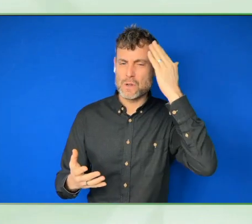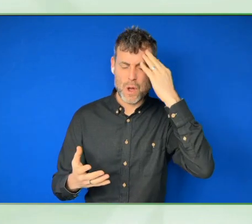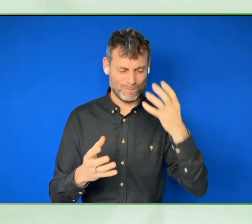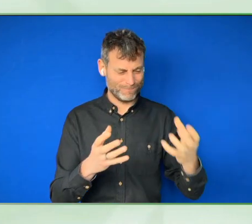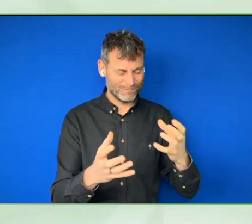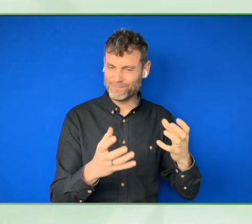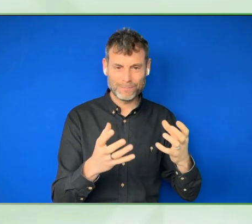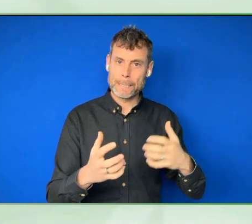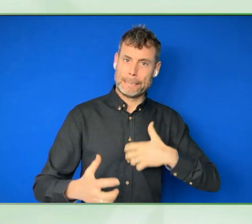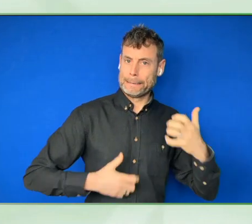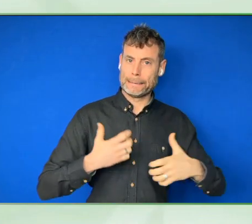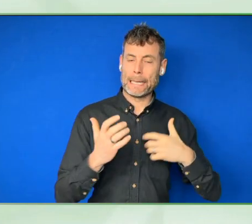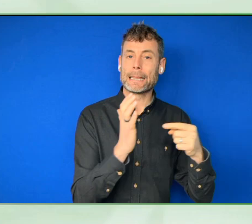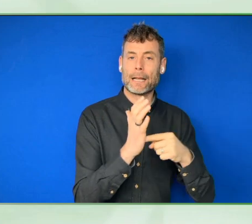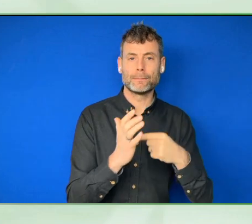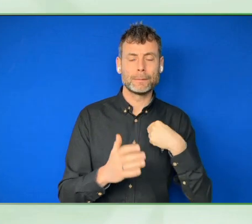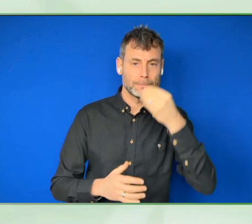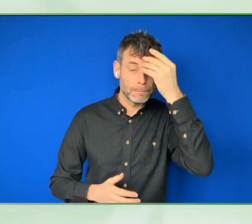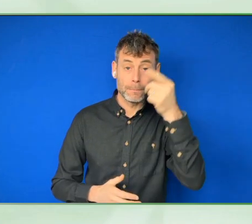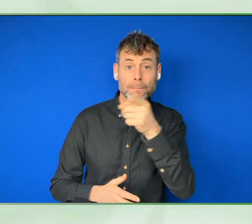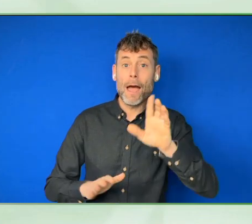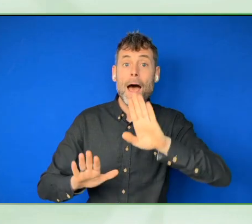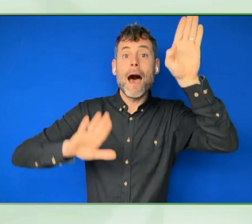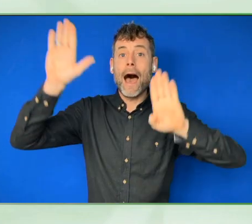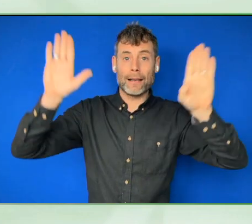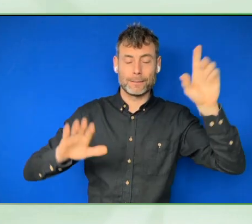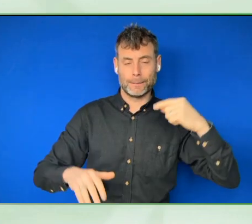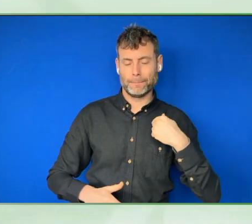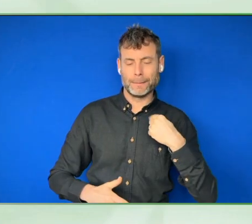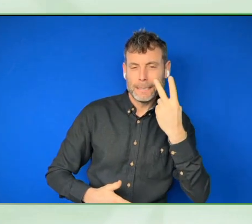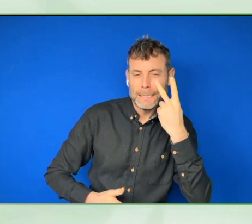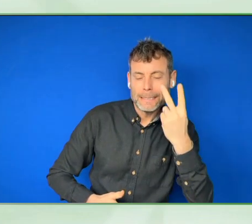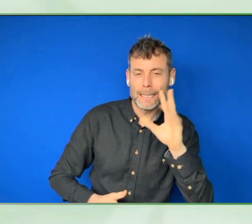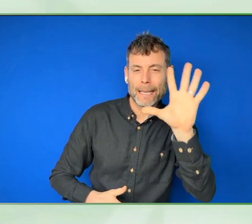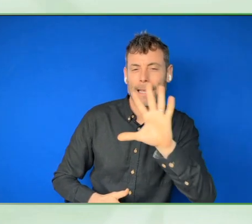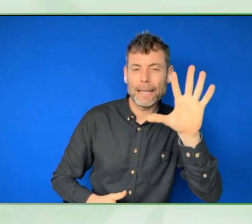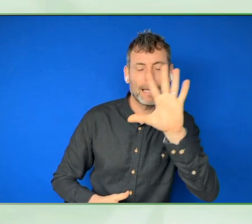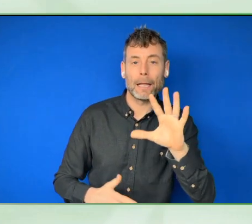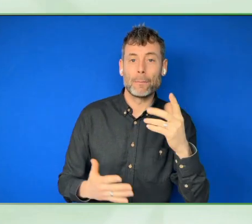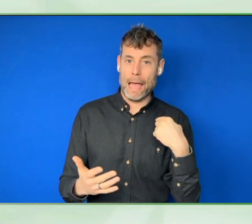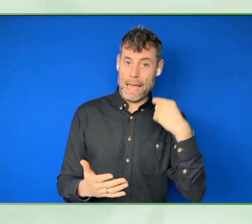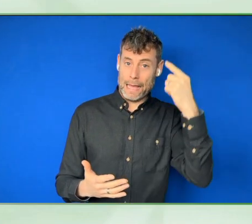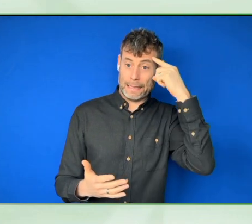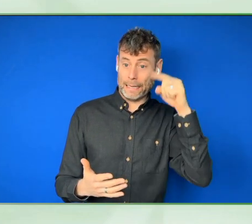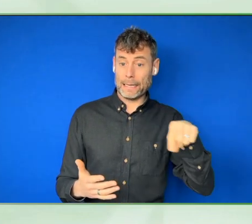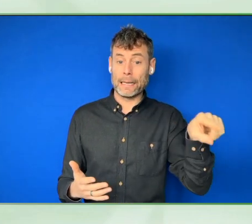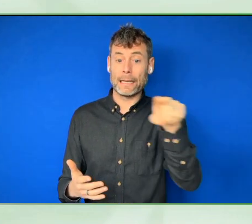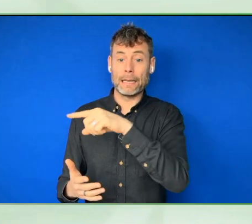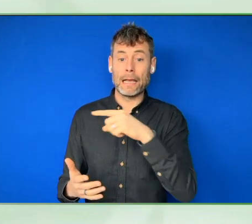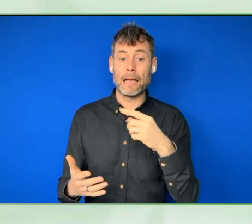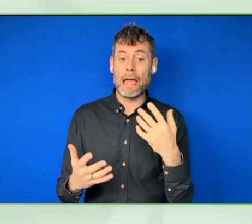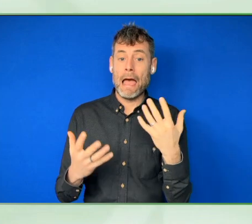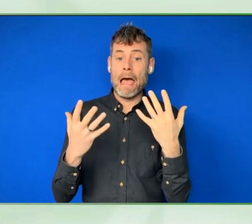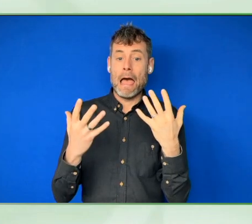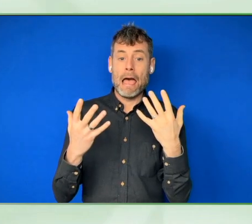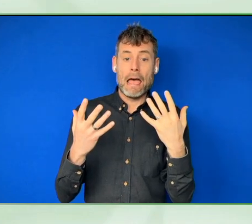everyone's raising their hand, I see nothing. So I assume the answer is zero. We wanted to spend some time in